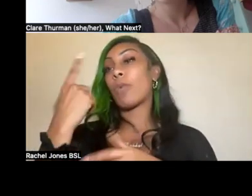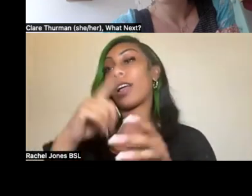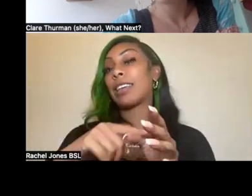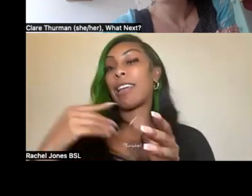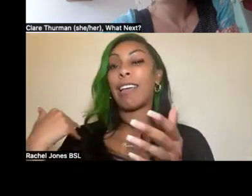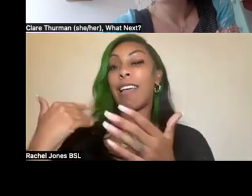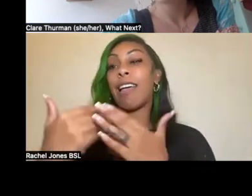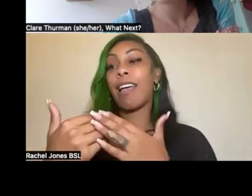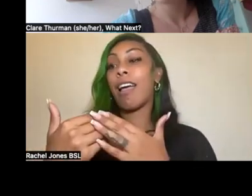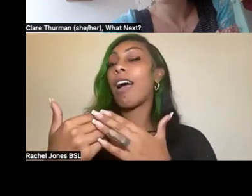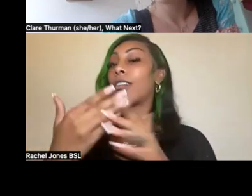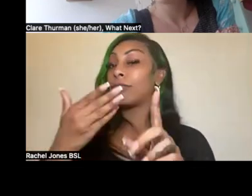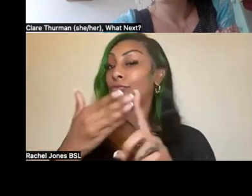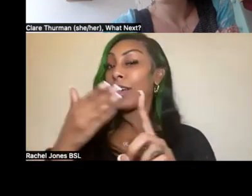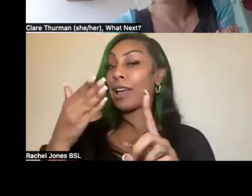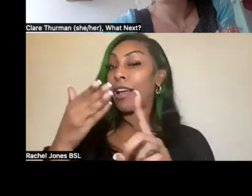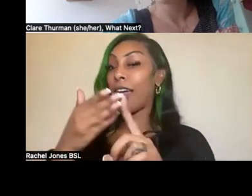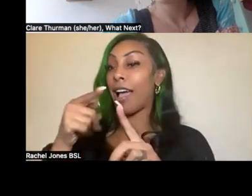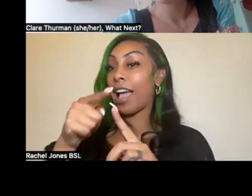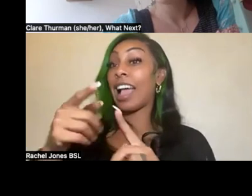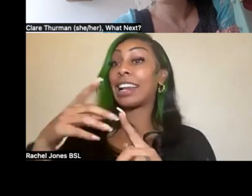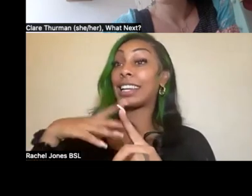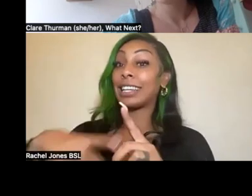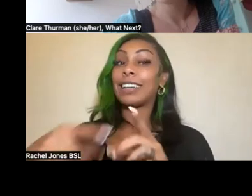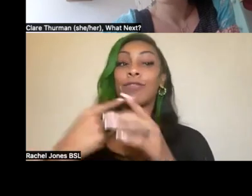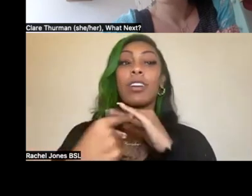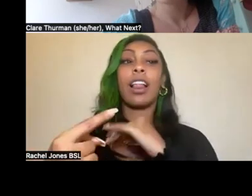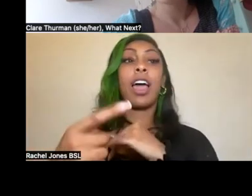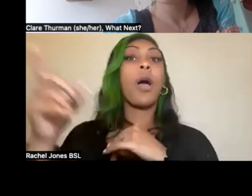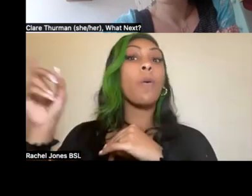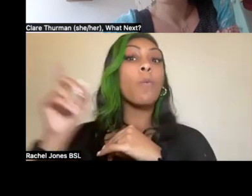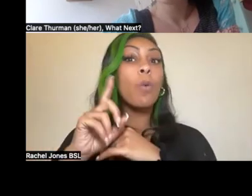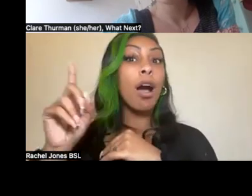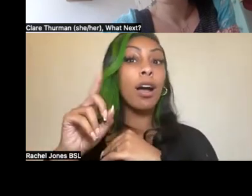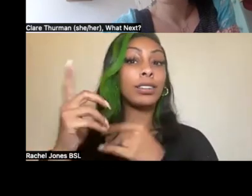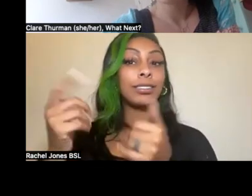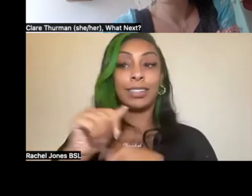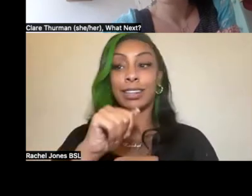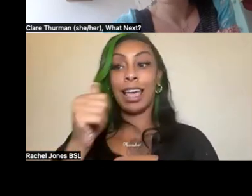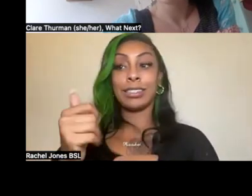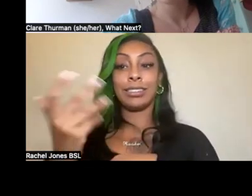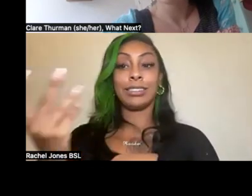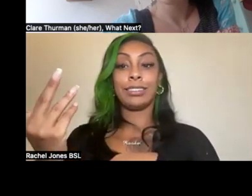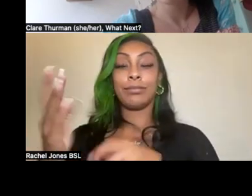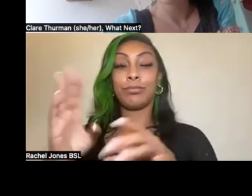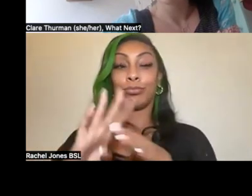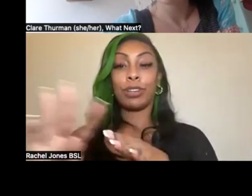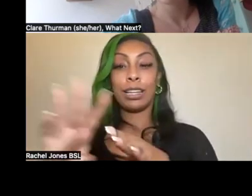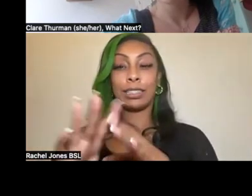explicitly recognise the needs of freelancers, but the question is what is being done in practice to enable